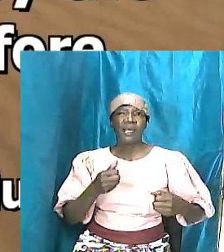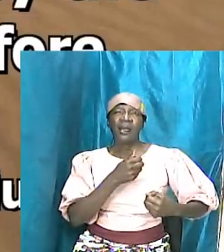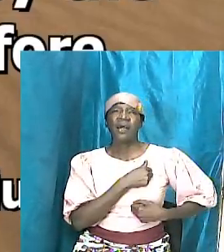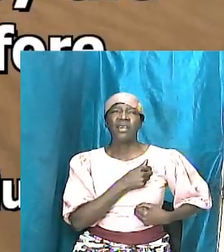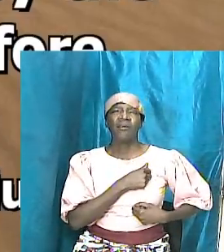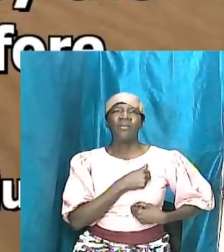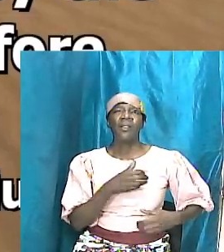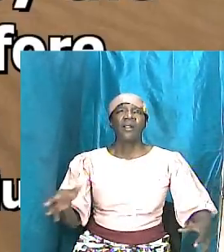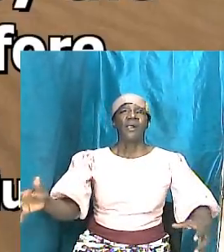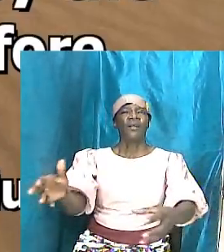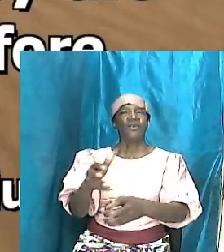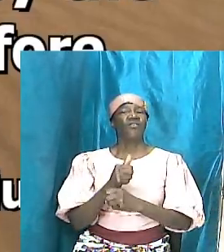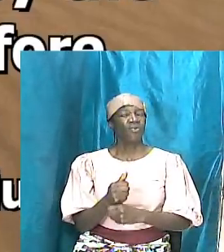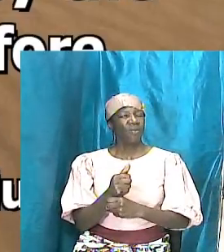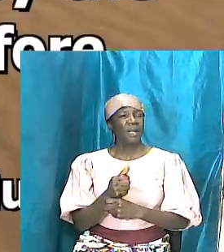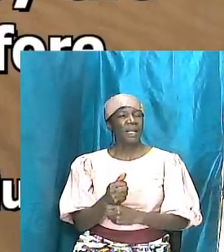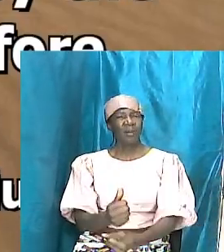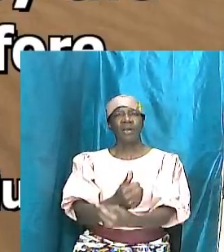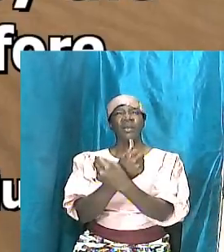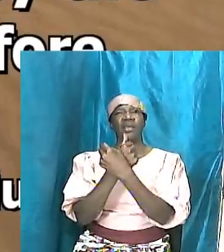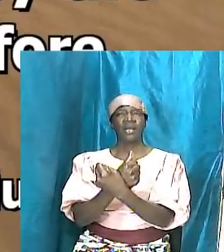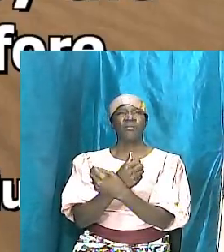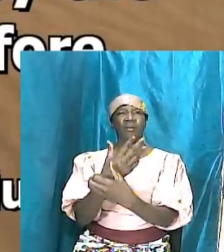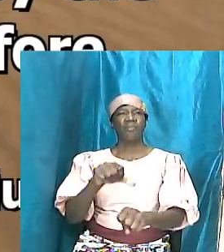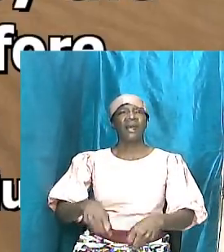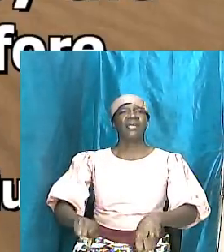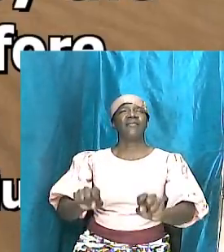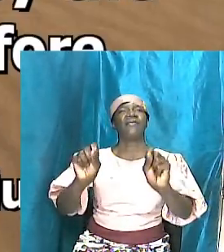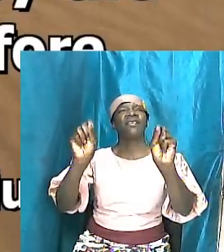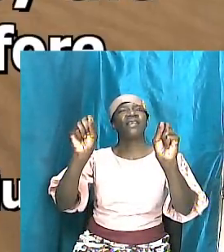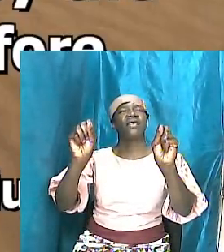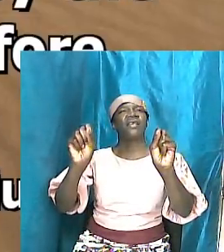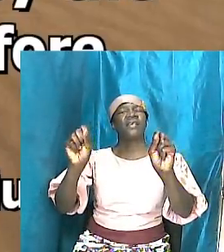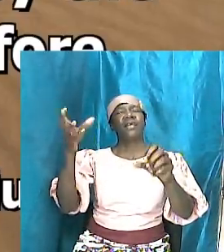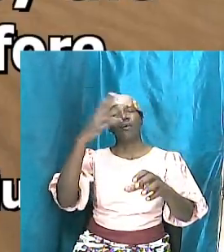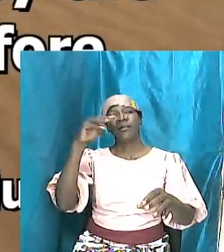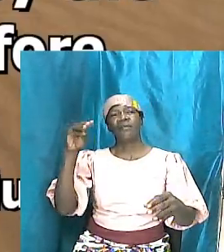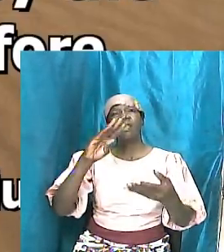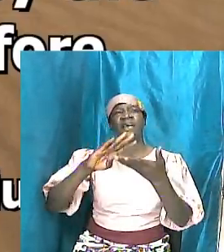them, encamping by the sea beside